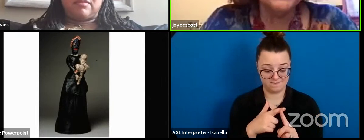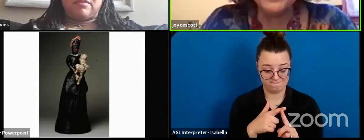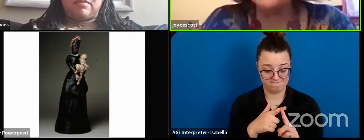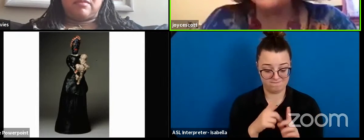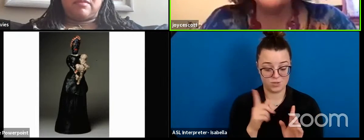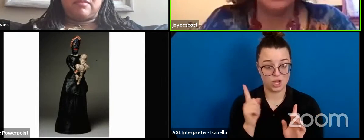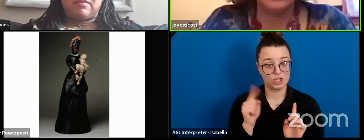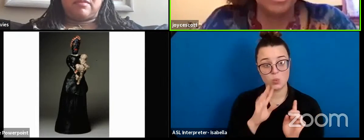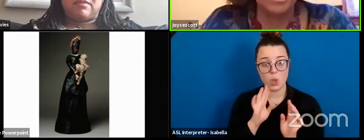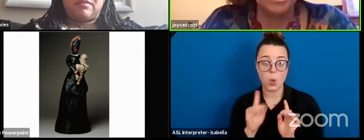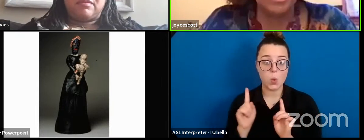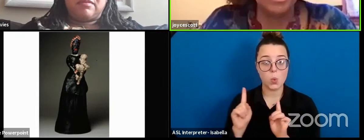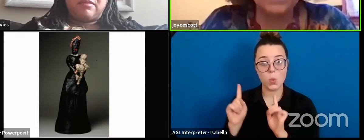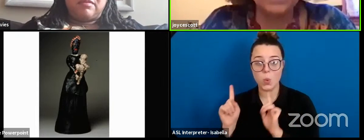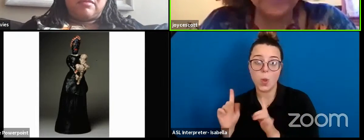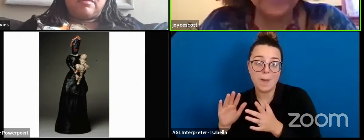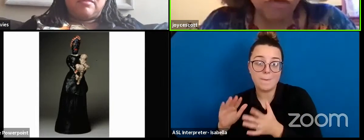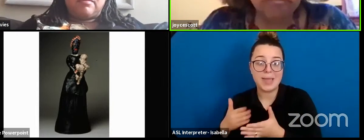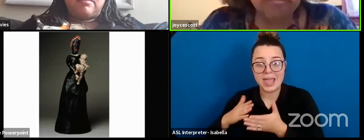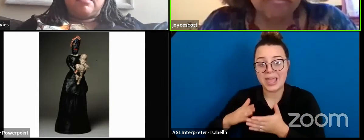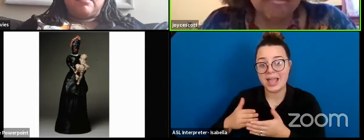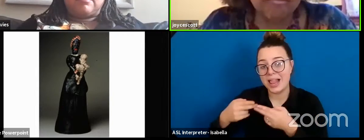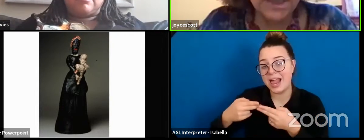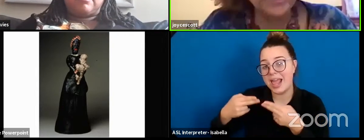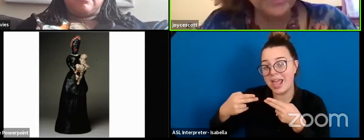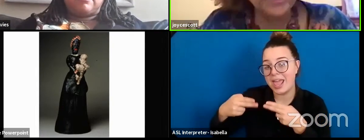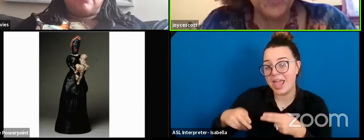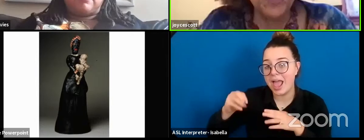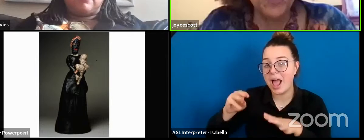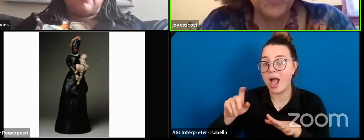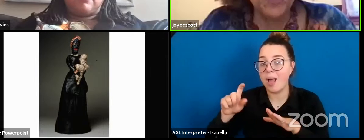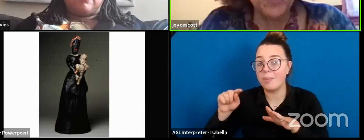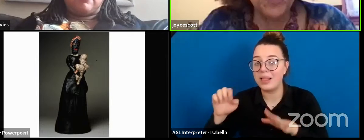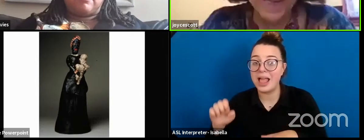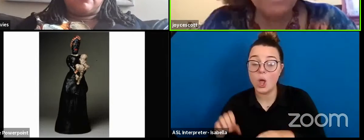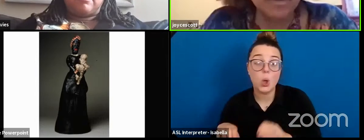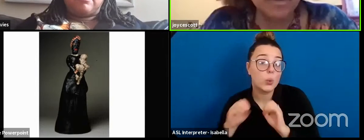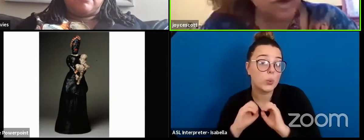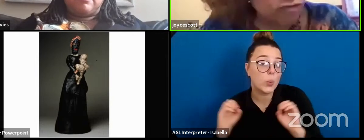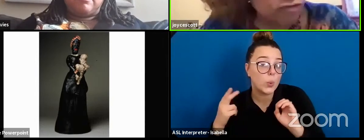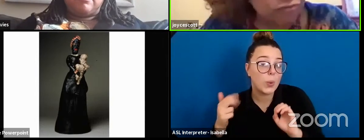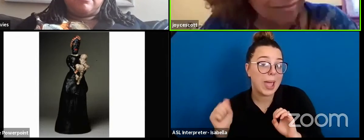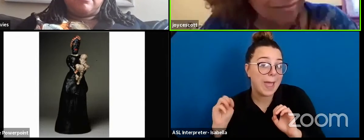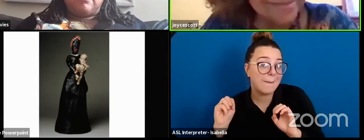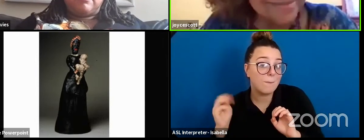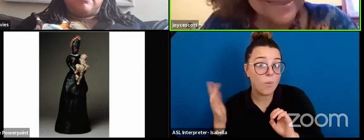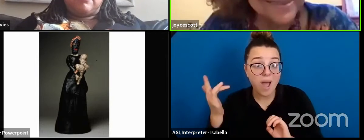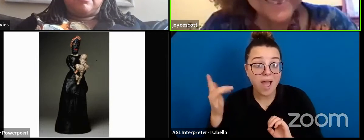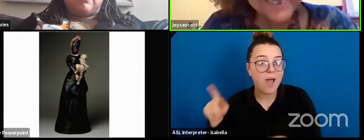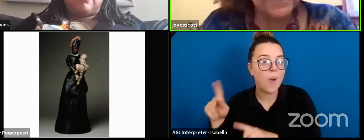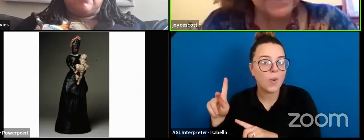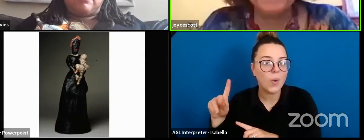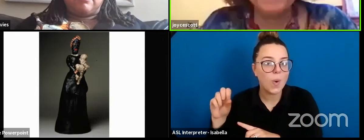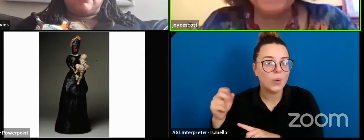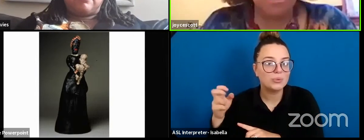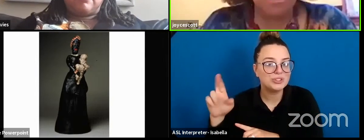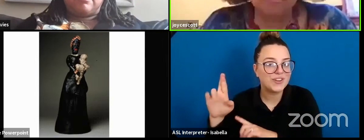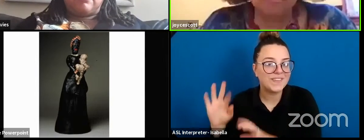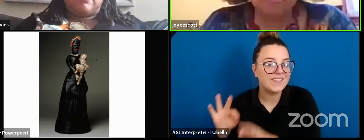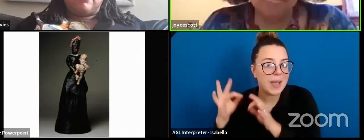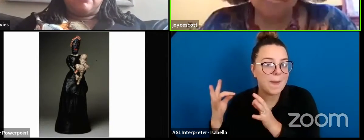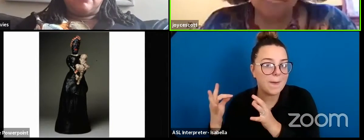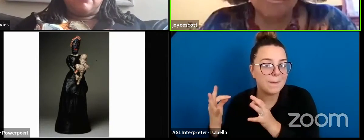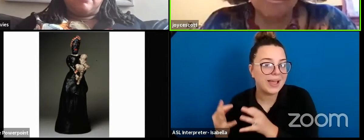make a little omelet for you. No ham because we're kosher. But a big old